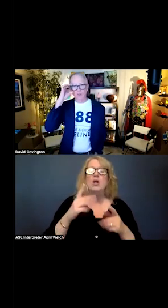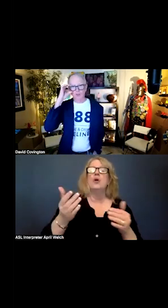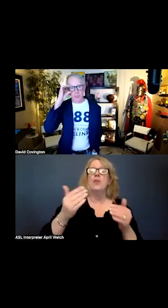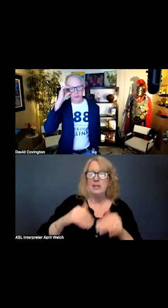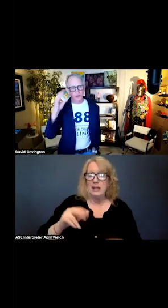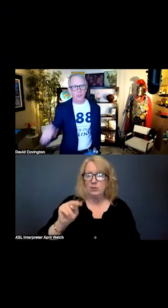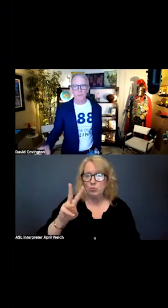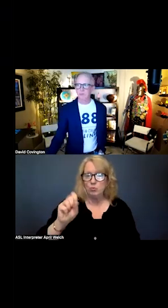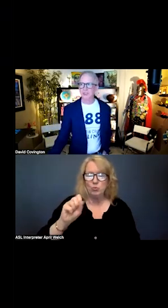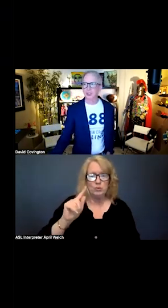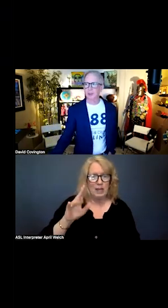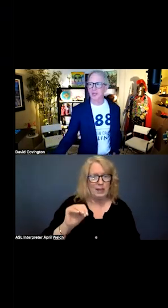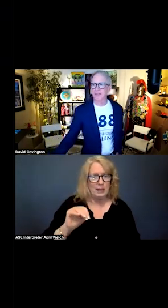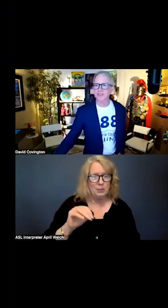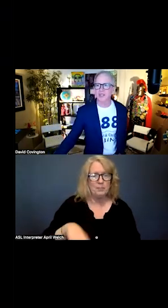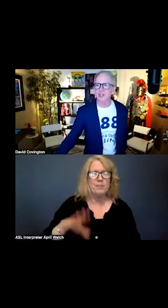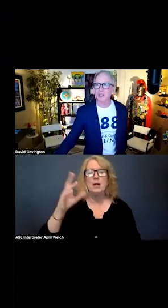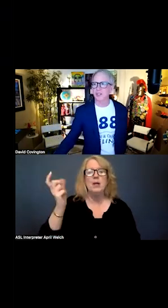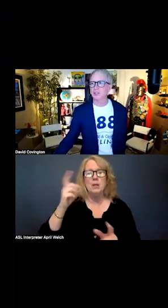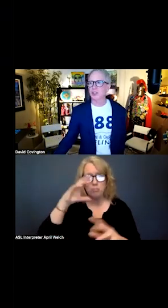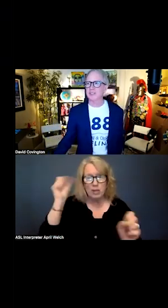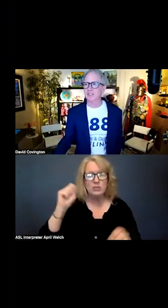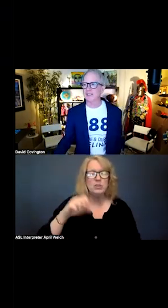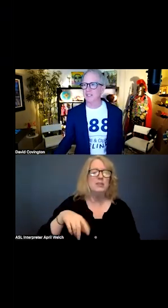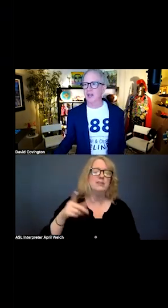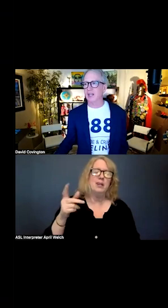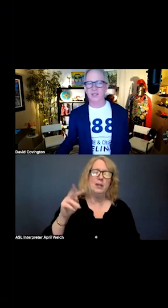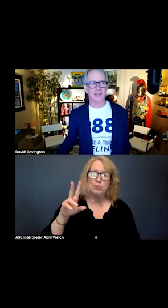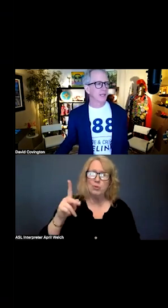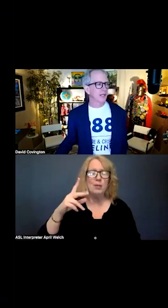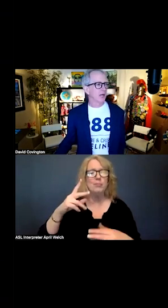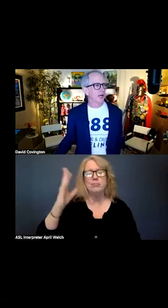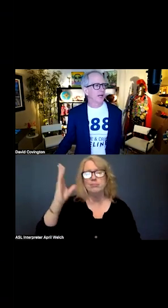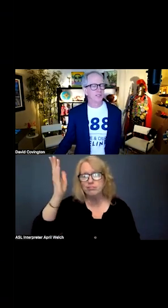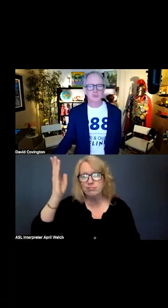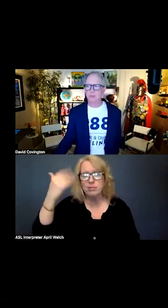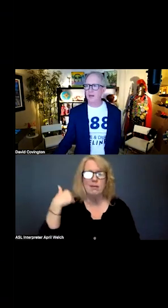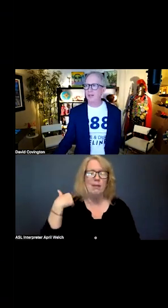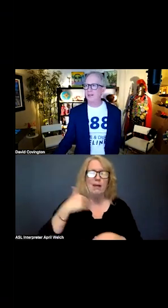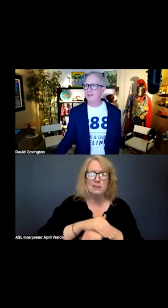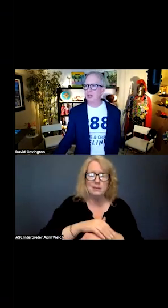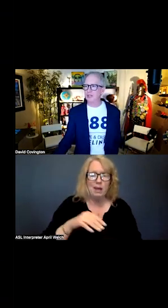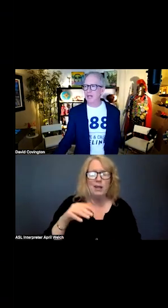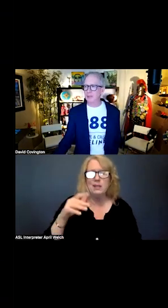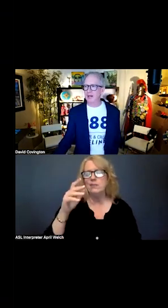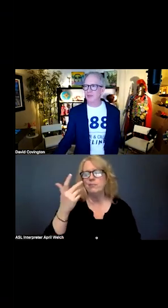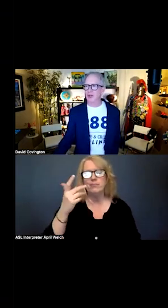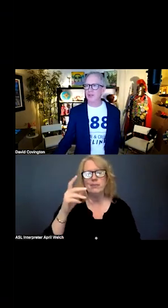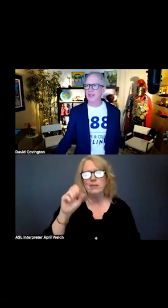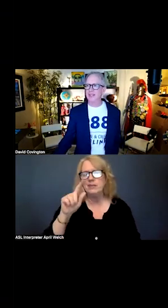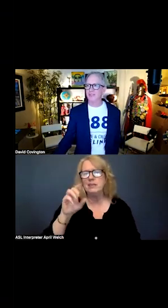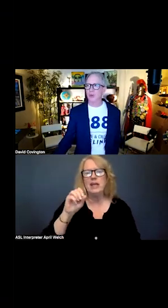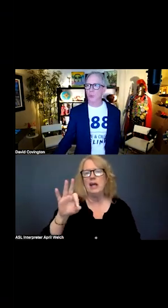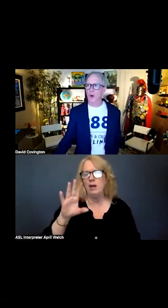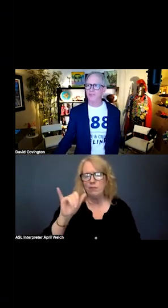of course, President Trump gave the State of the Union address last night, and it talked a lot about all